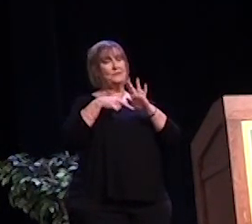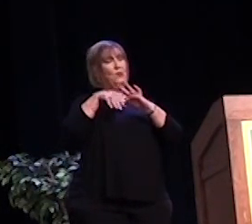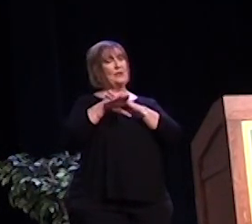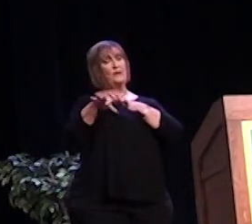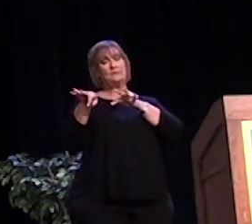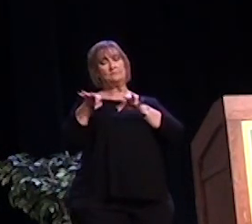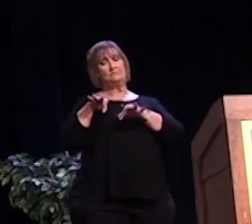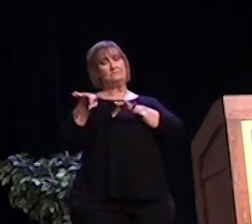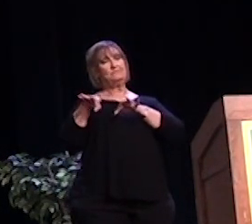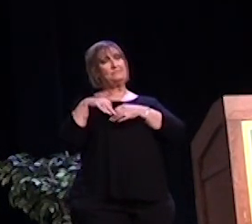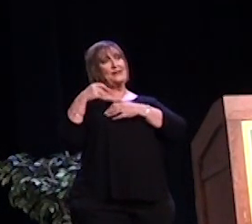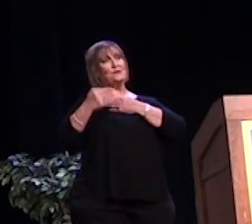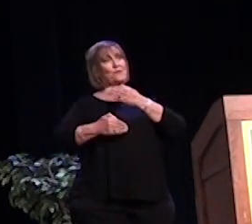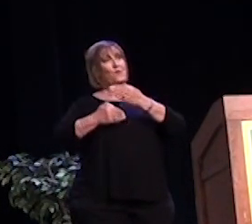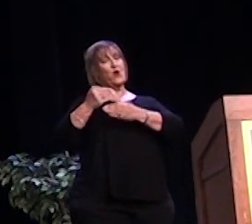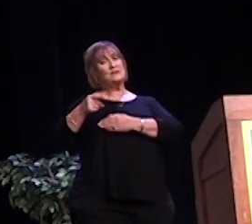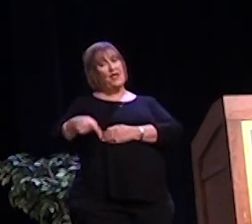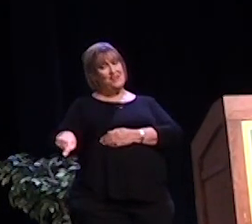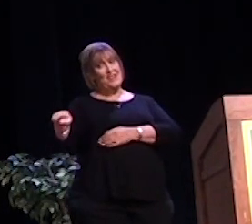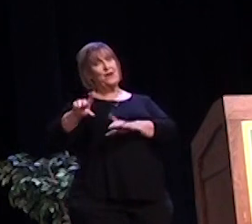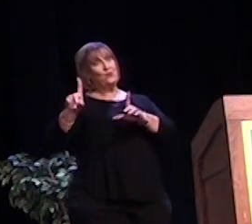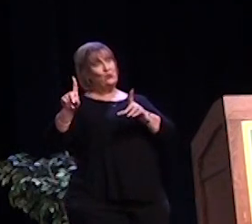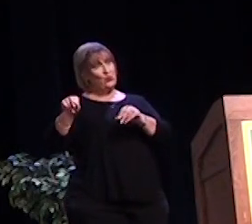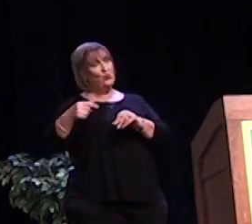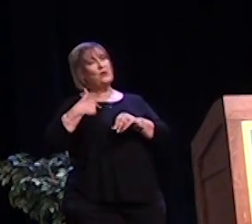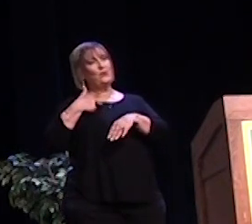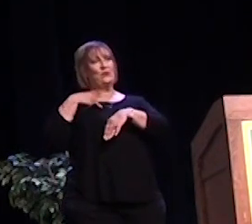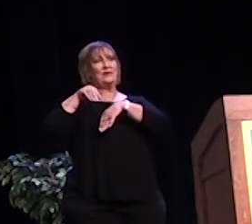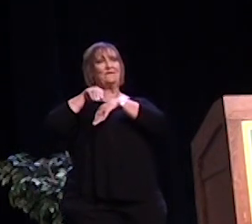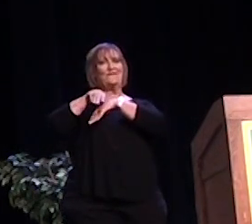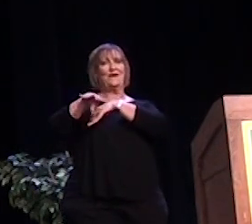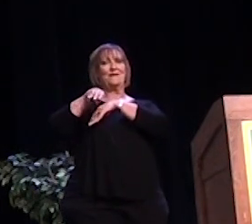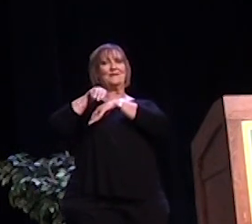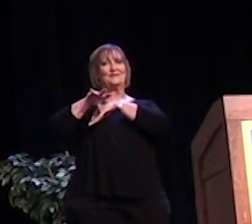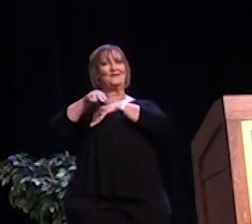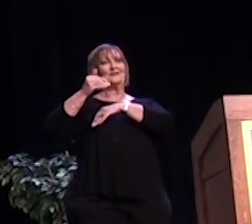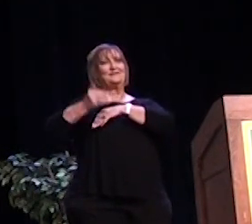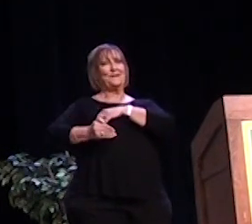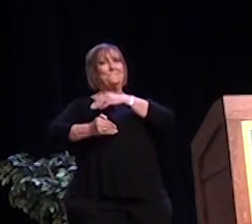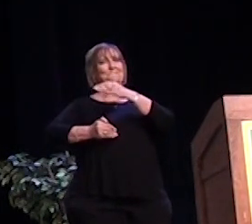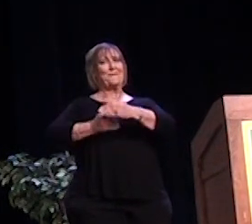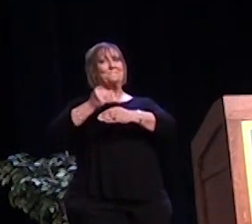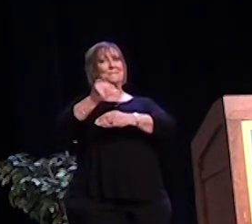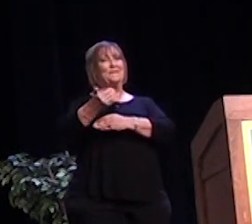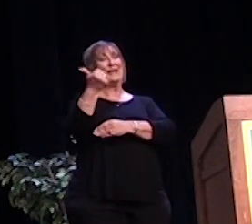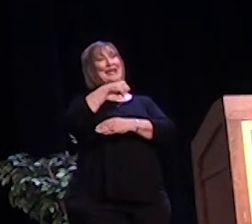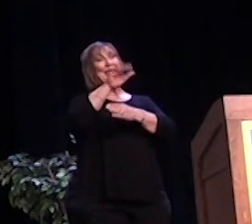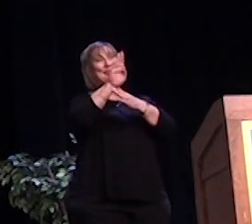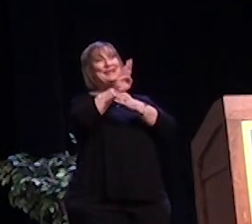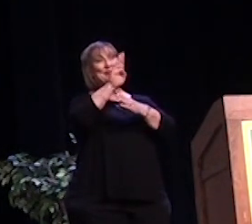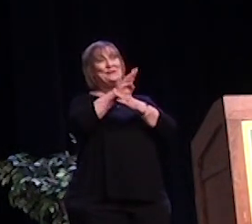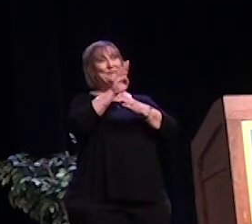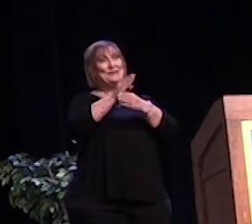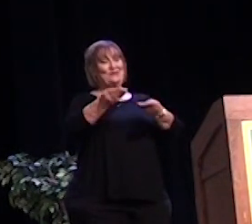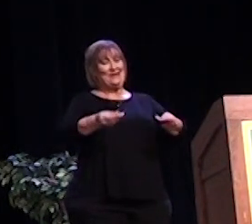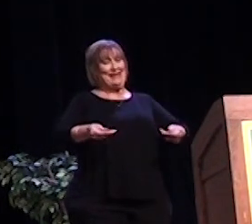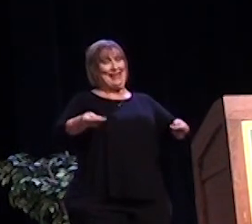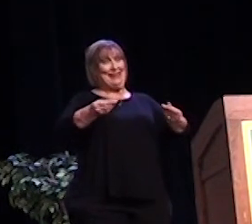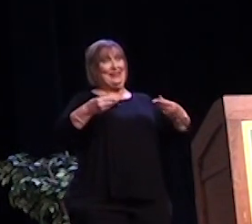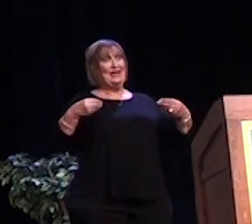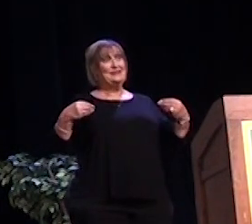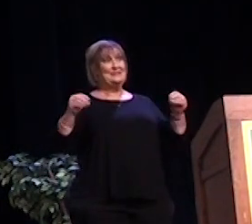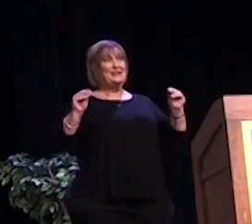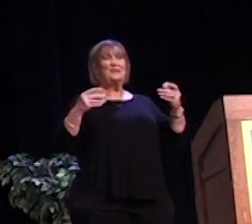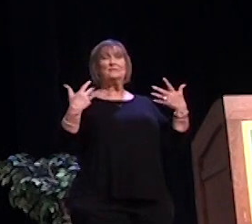process. And, it's the hard part right now is that any commercial real estate is just